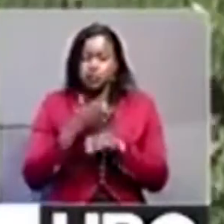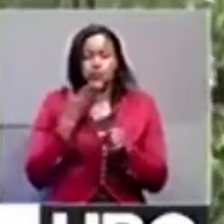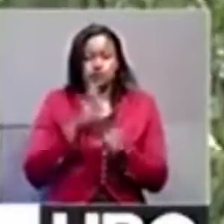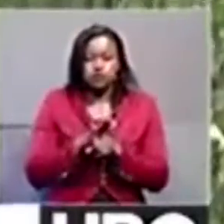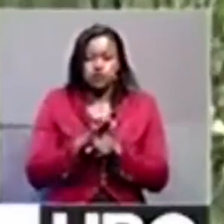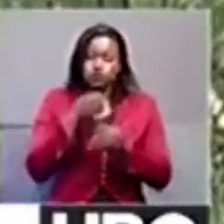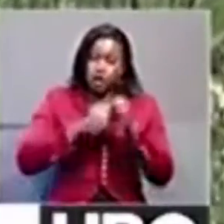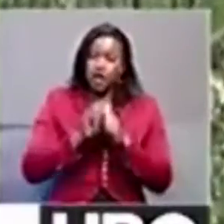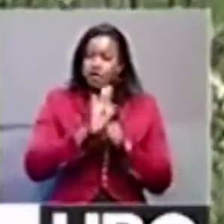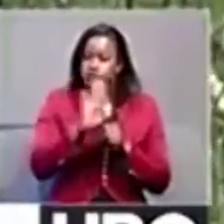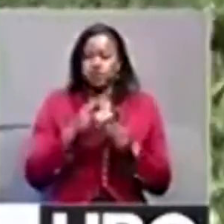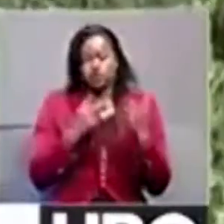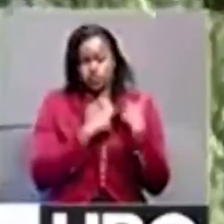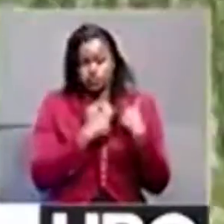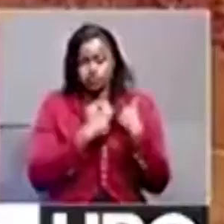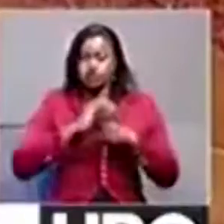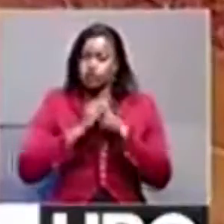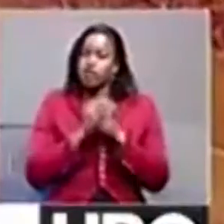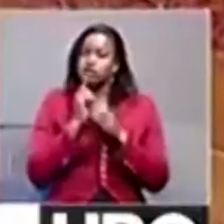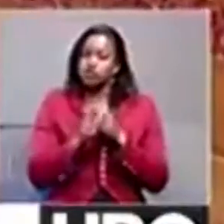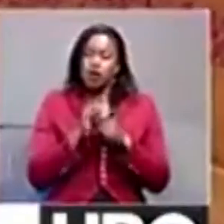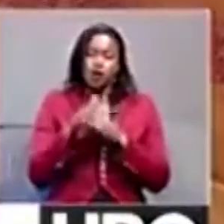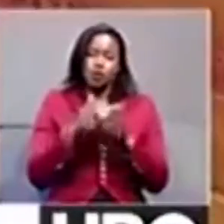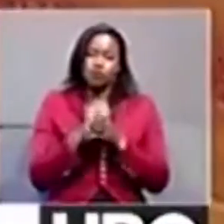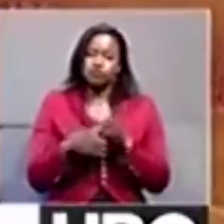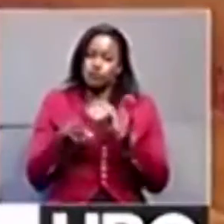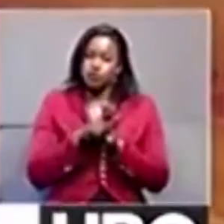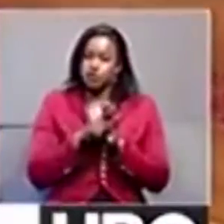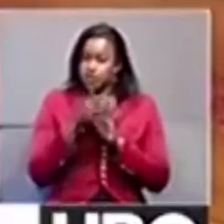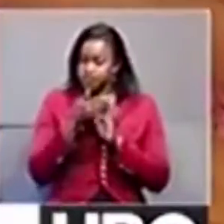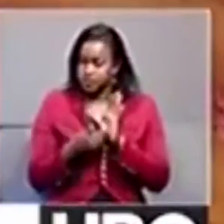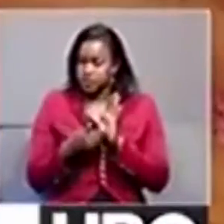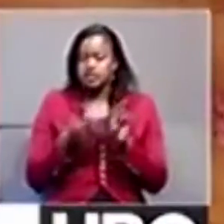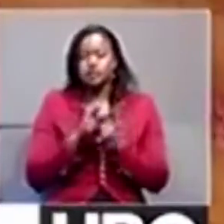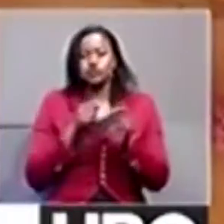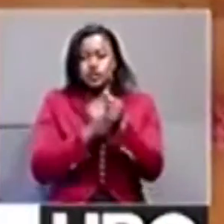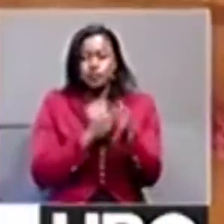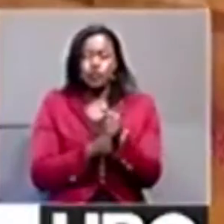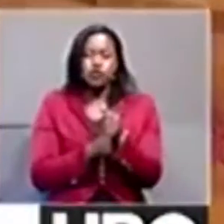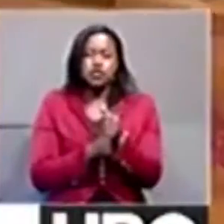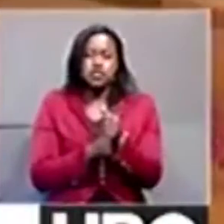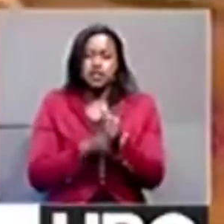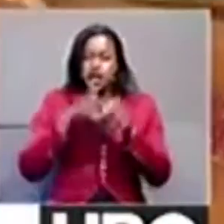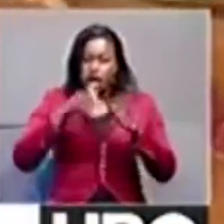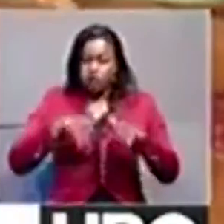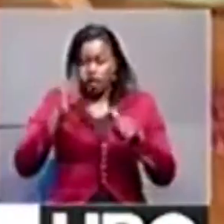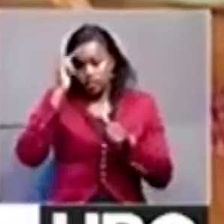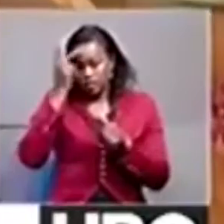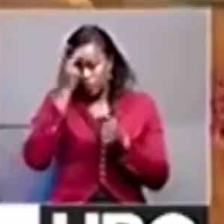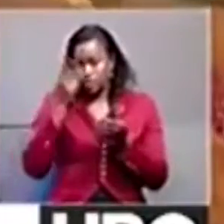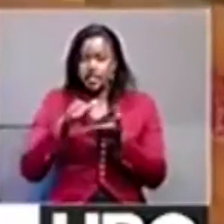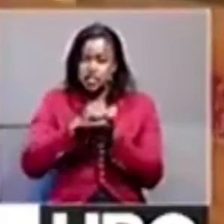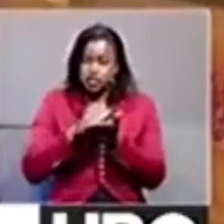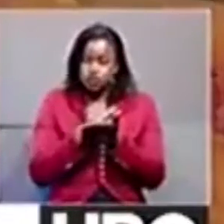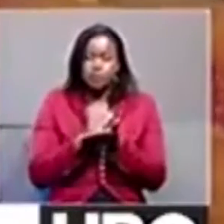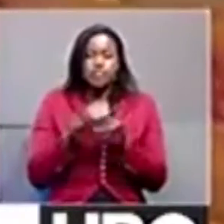its responsibility of ensuring regulations to support the new national organic agriculture policies are hastened to